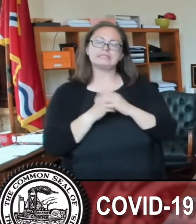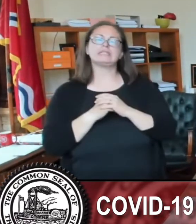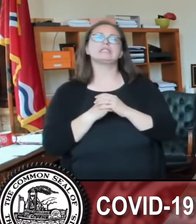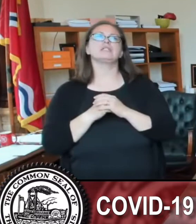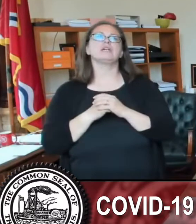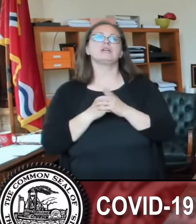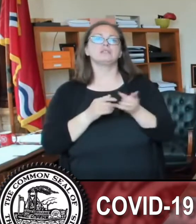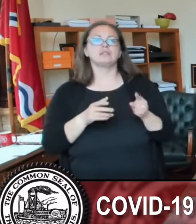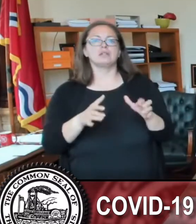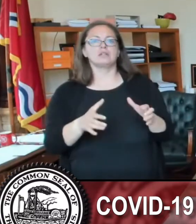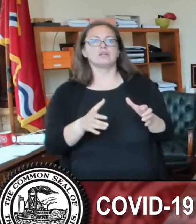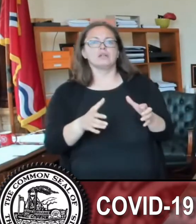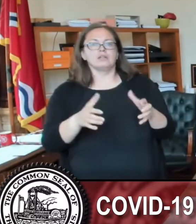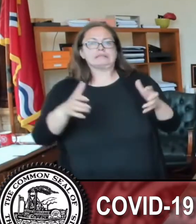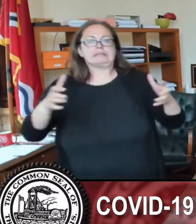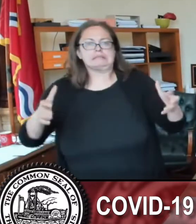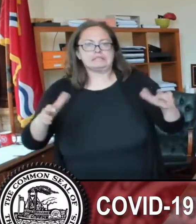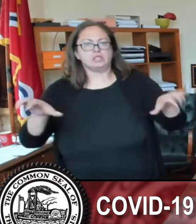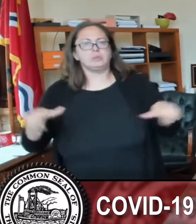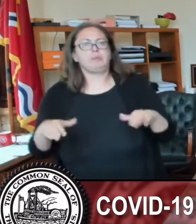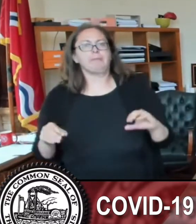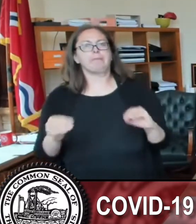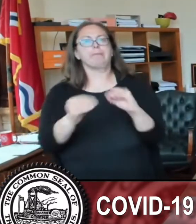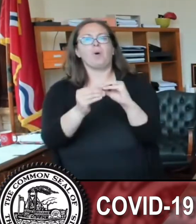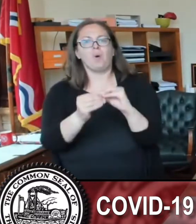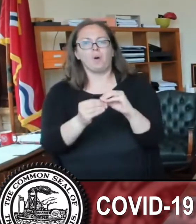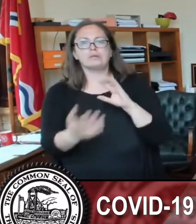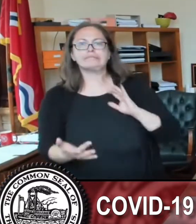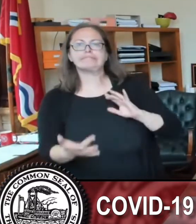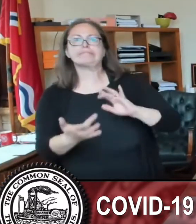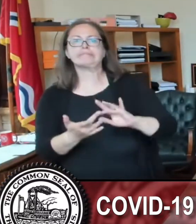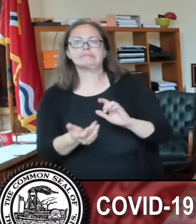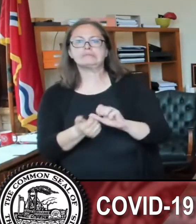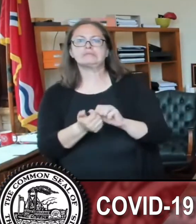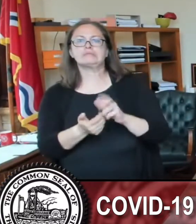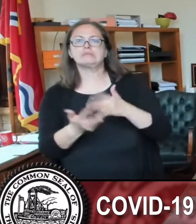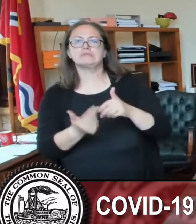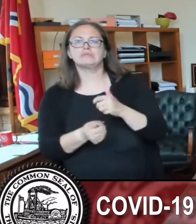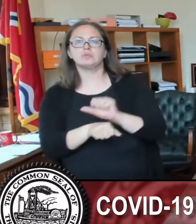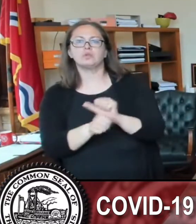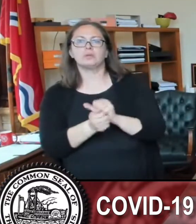is expanding the homeless outreach, expanding our shelter space.